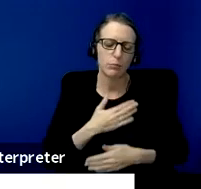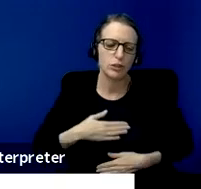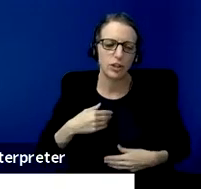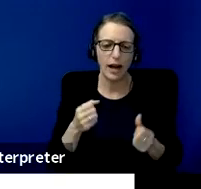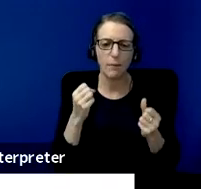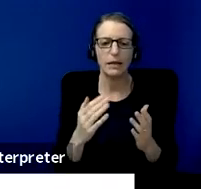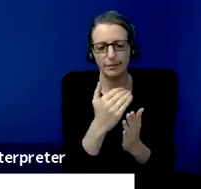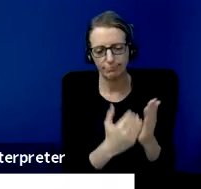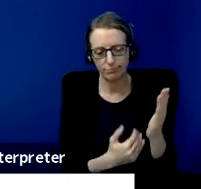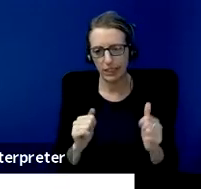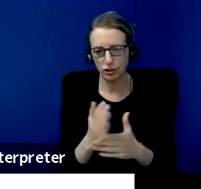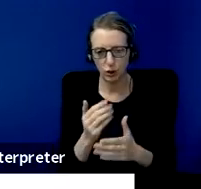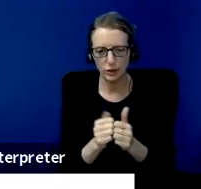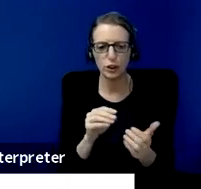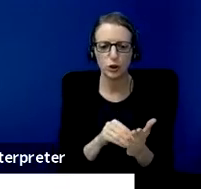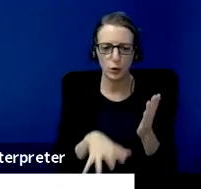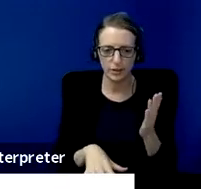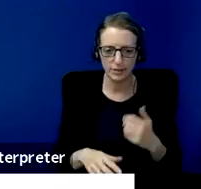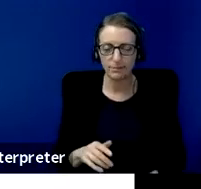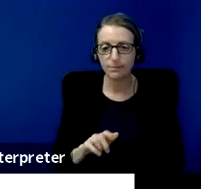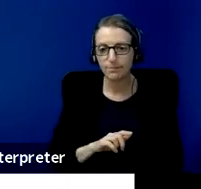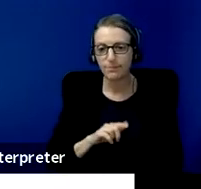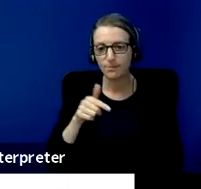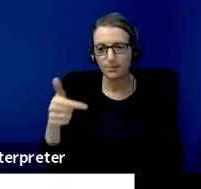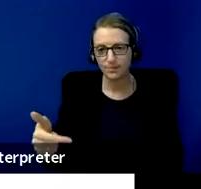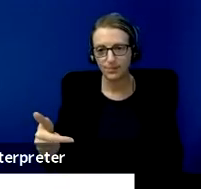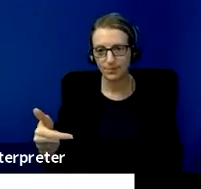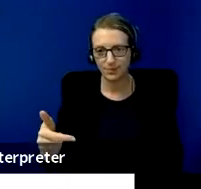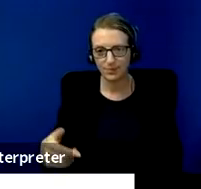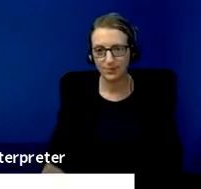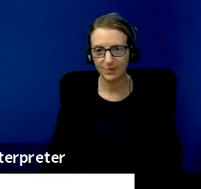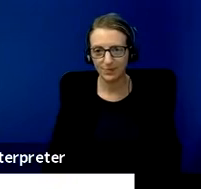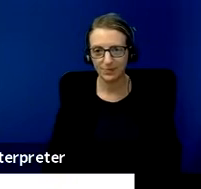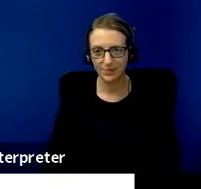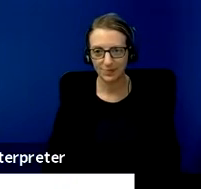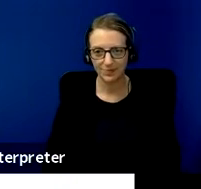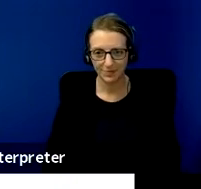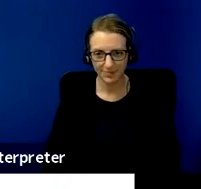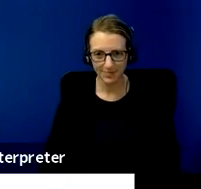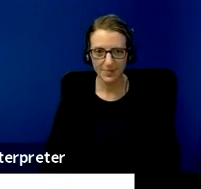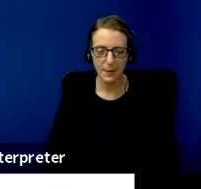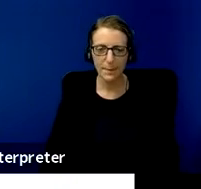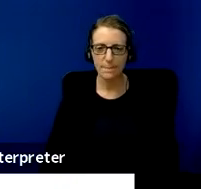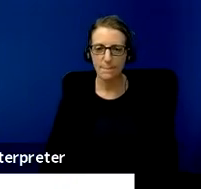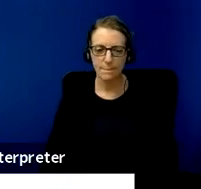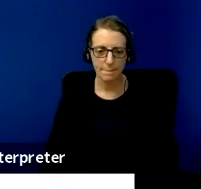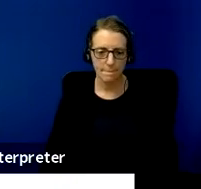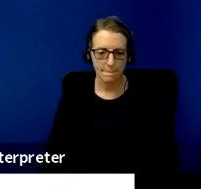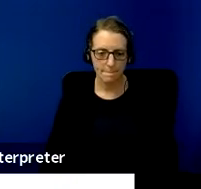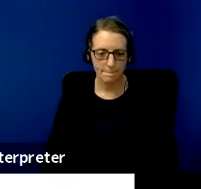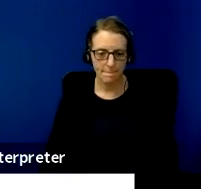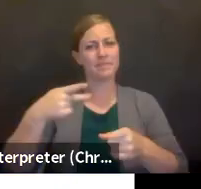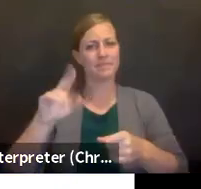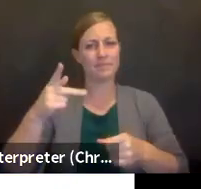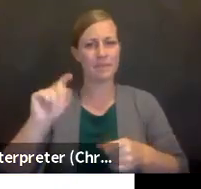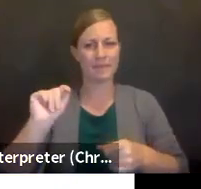students. For example, Puppet Pals. I can see the value of using Puppet Pals right now already. Just